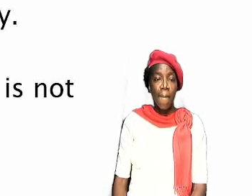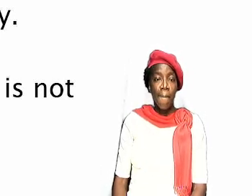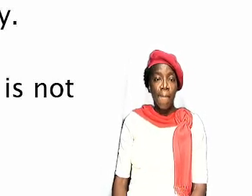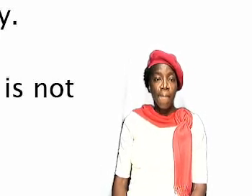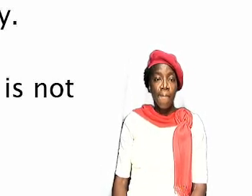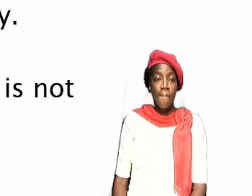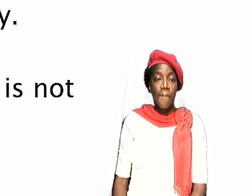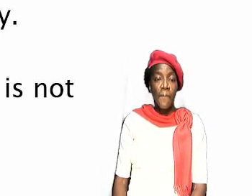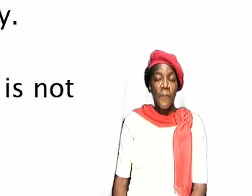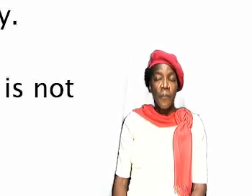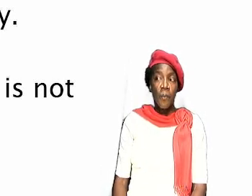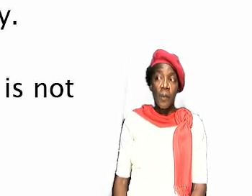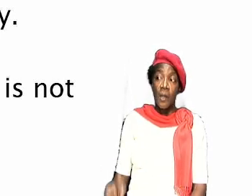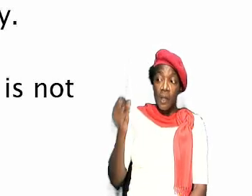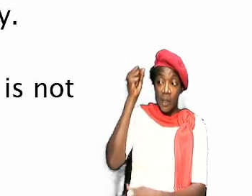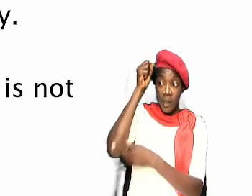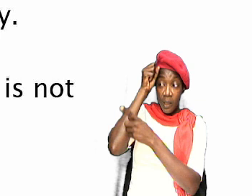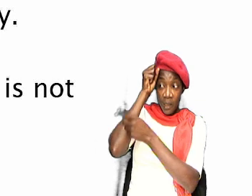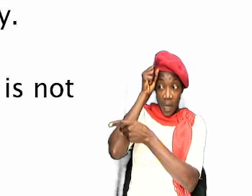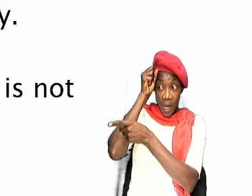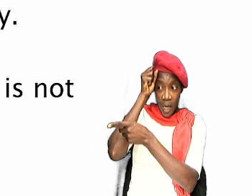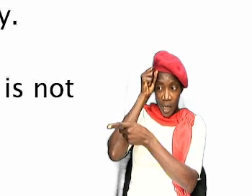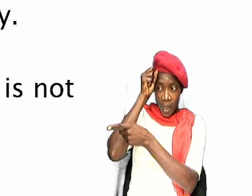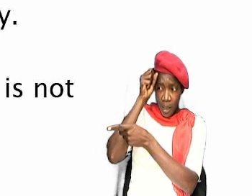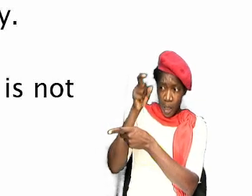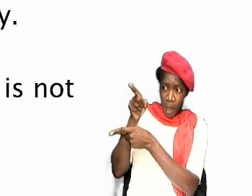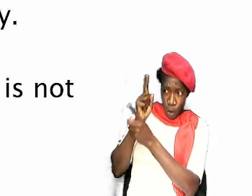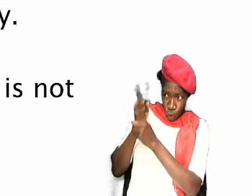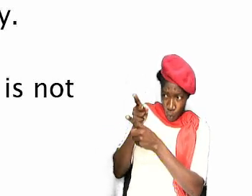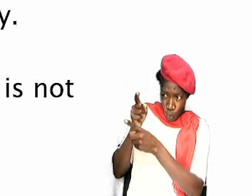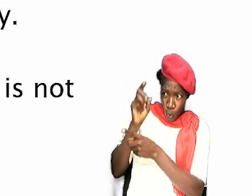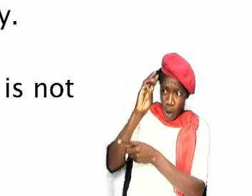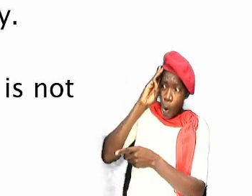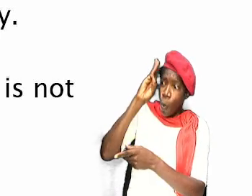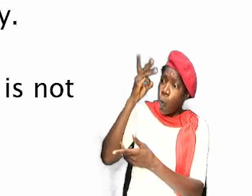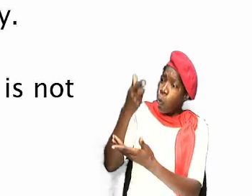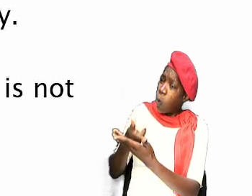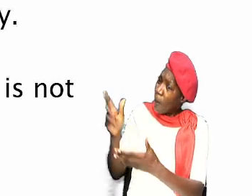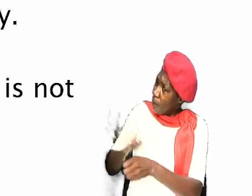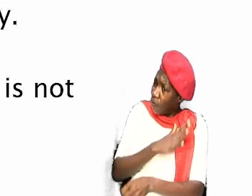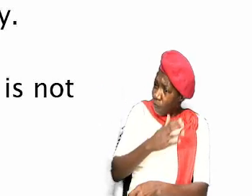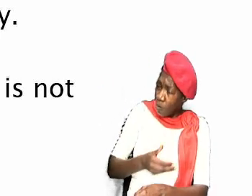is simply this: Saul, you willfully disobeyed the commandment of the Lord.